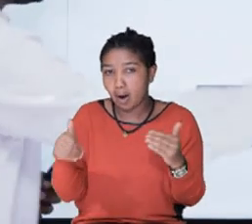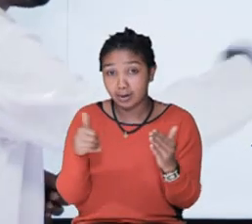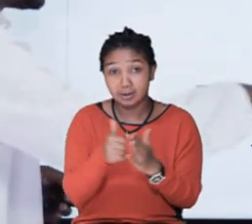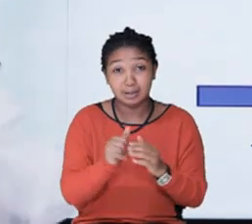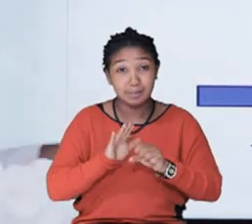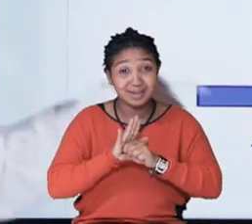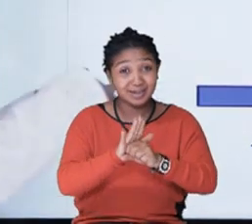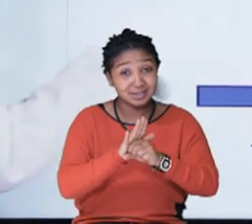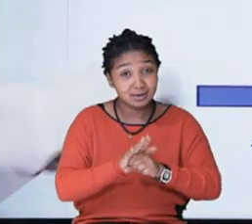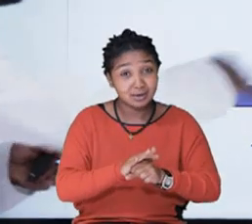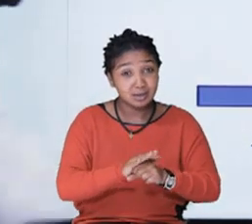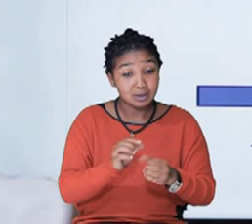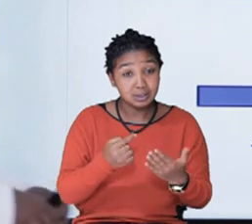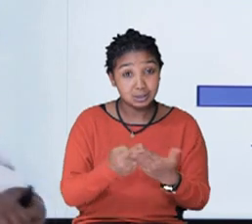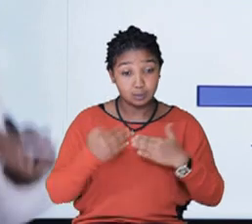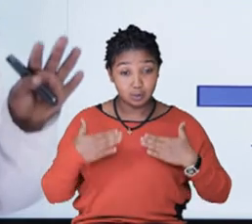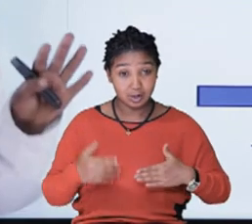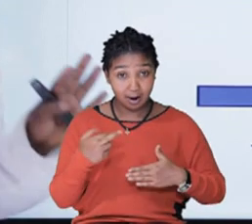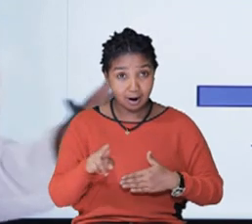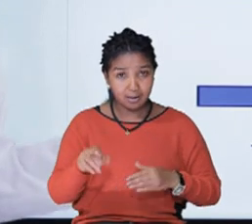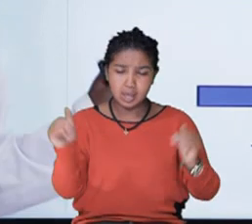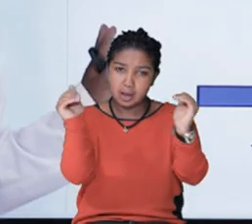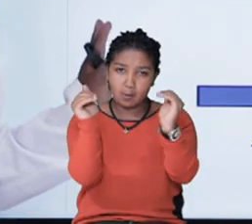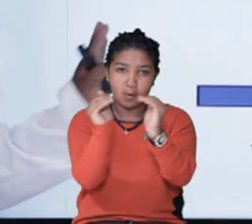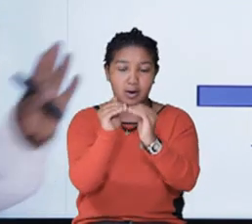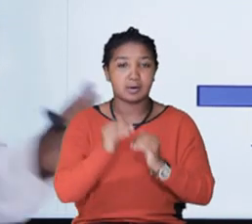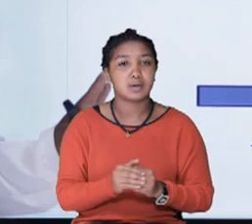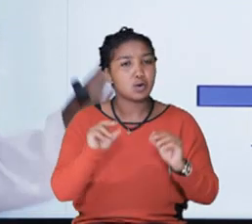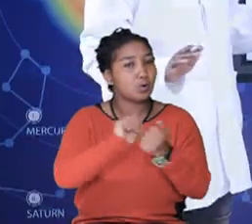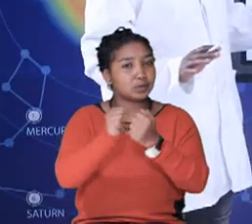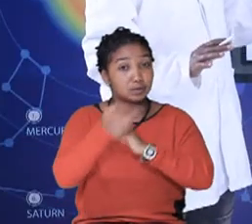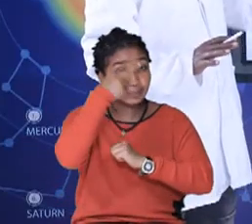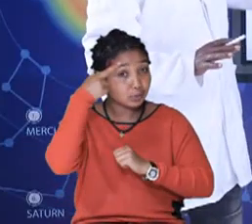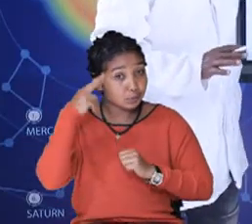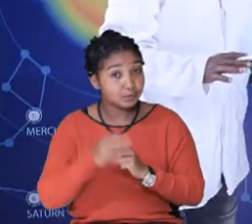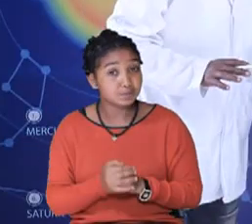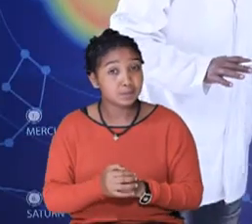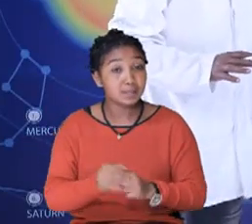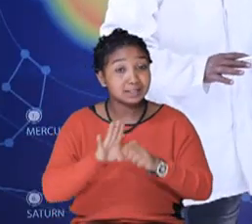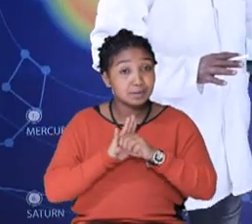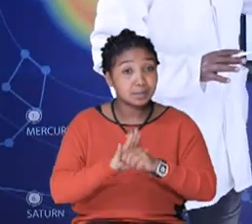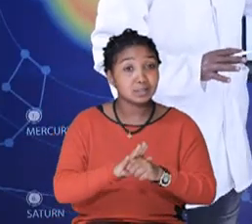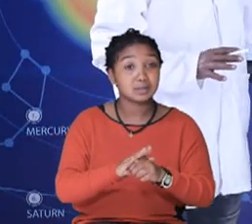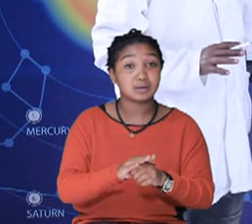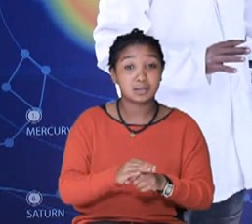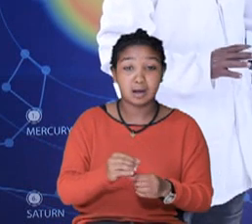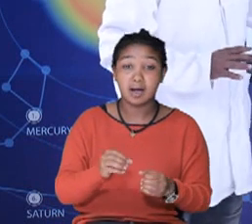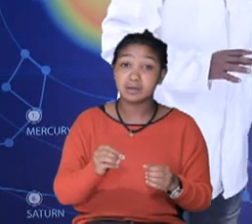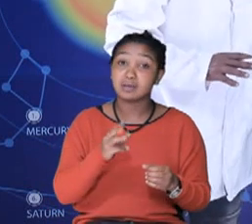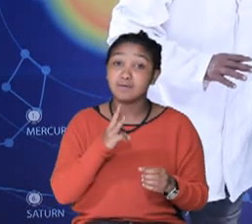All the pressure acting on these bodies are what? Equal. No change, because the pressure acting the